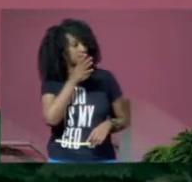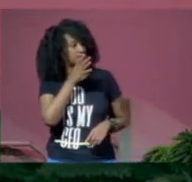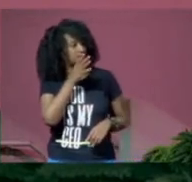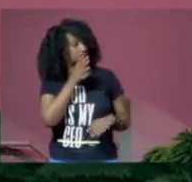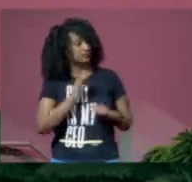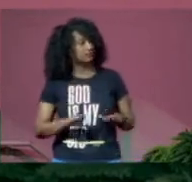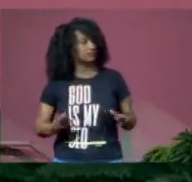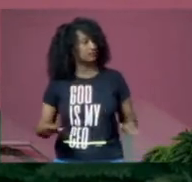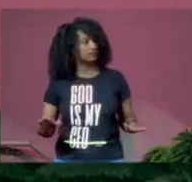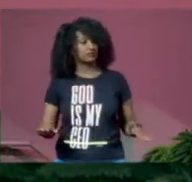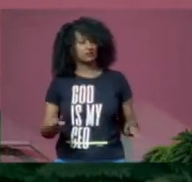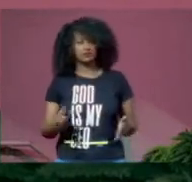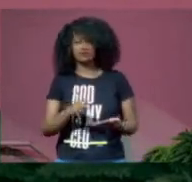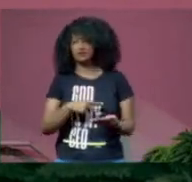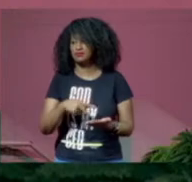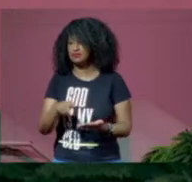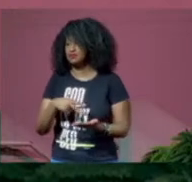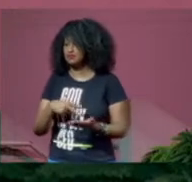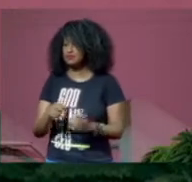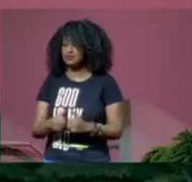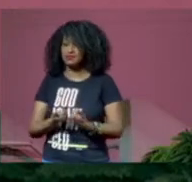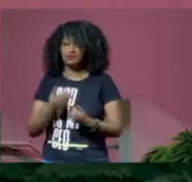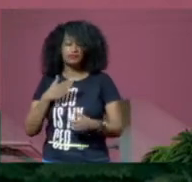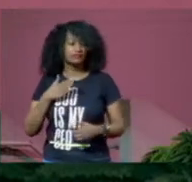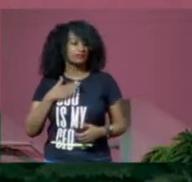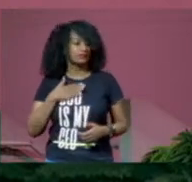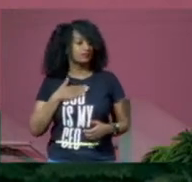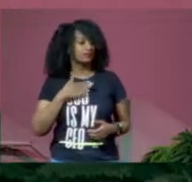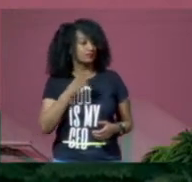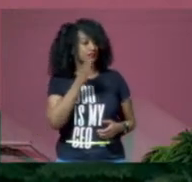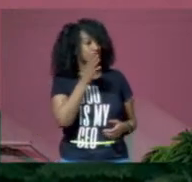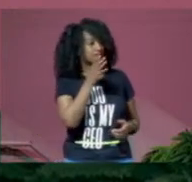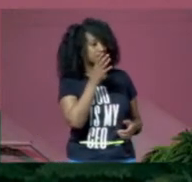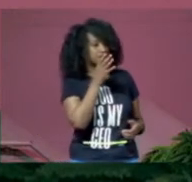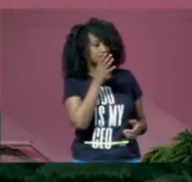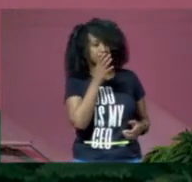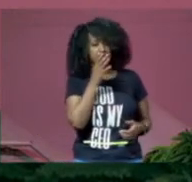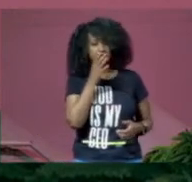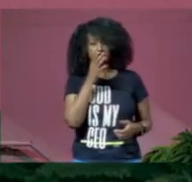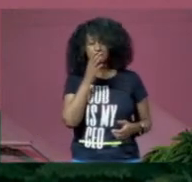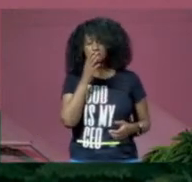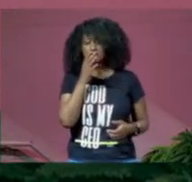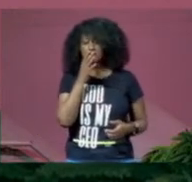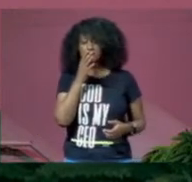it just came to me. I thought about how my mother would take us